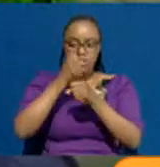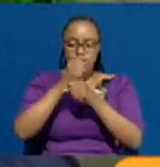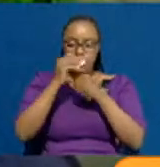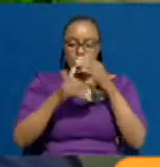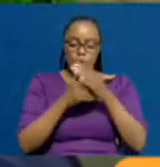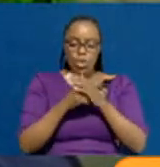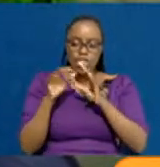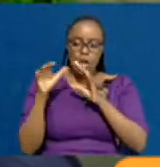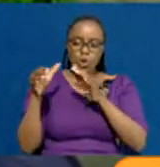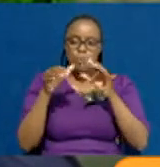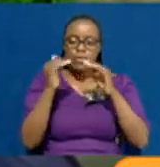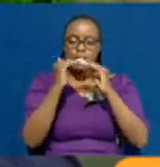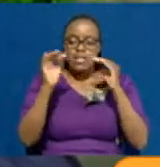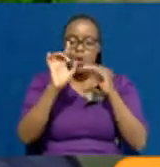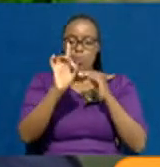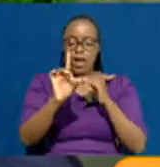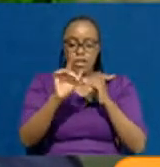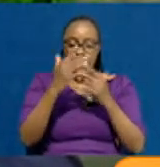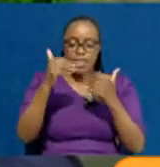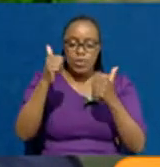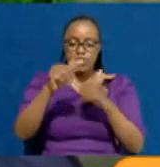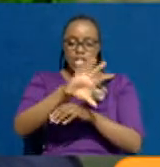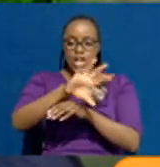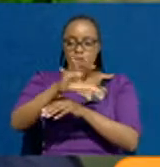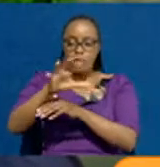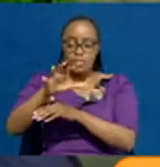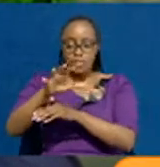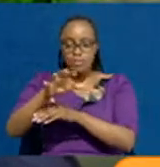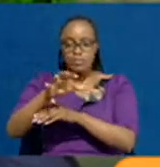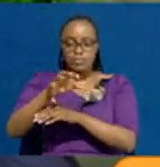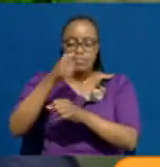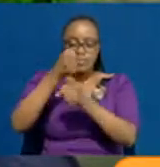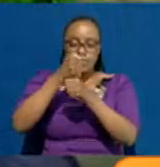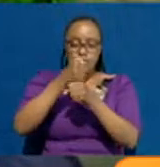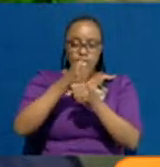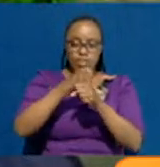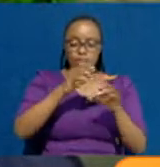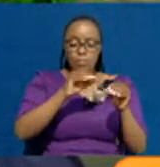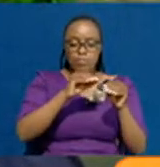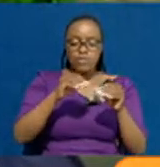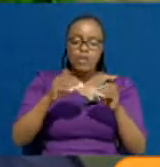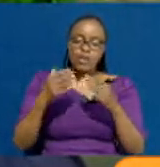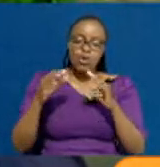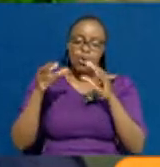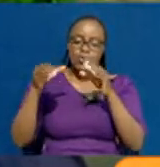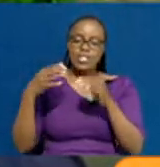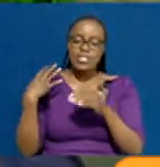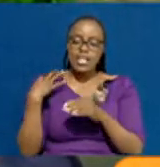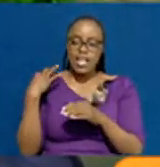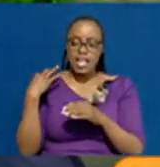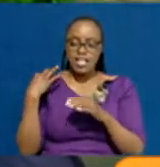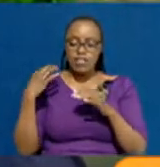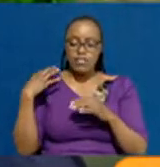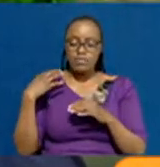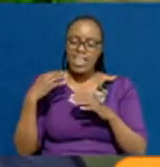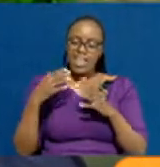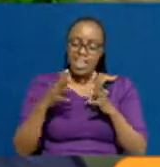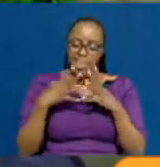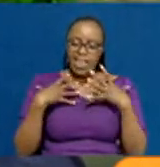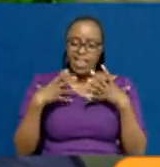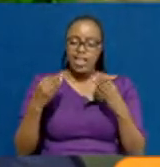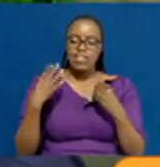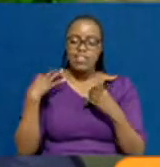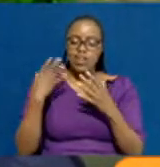community level. Working with the county governments, that we have ensured that the community health volunteers are the ones leading. For expiries,